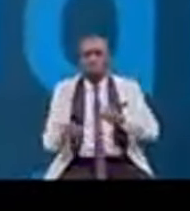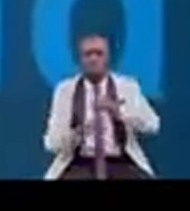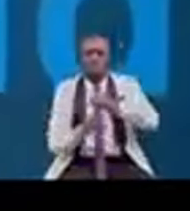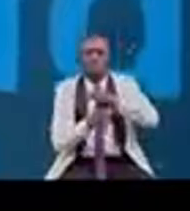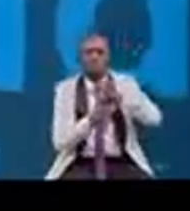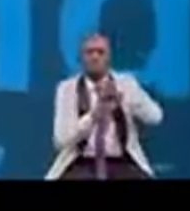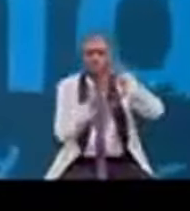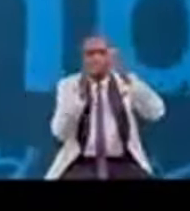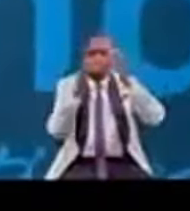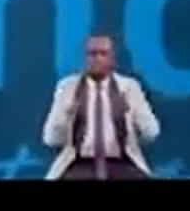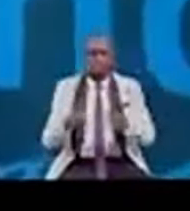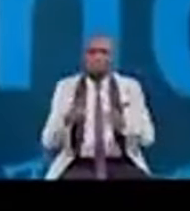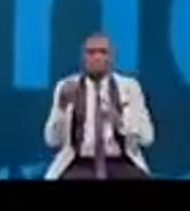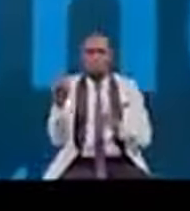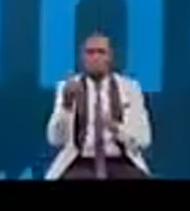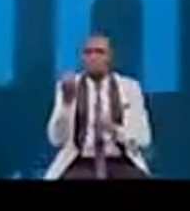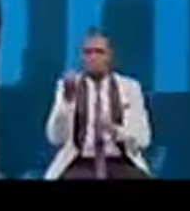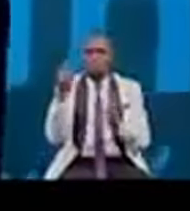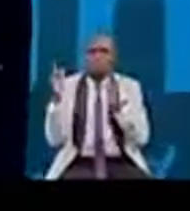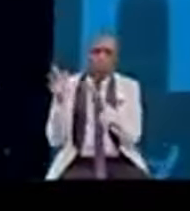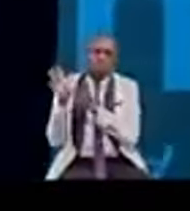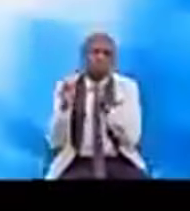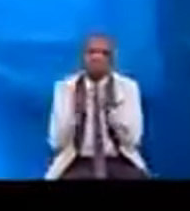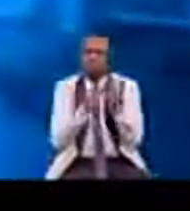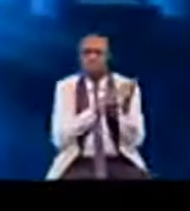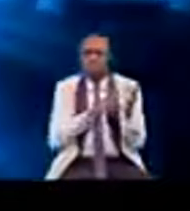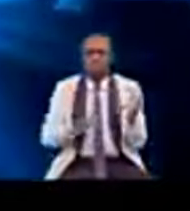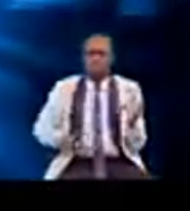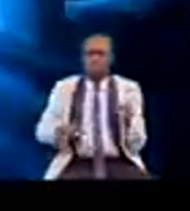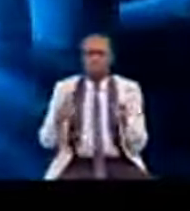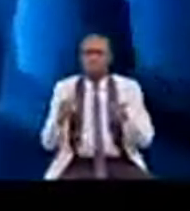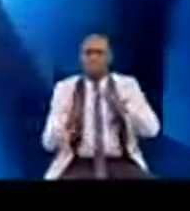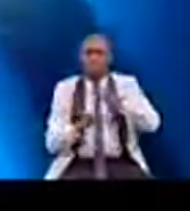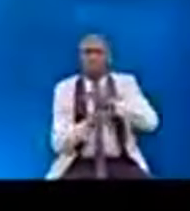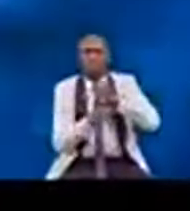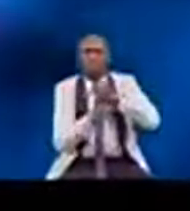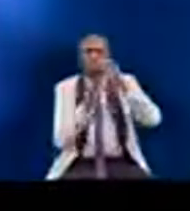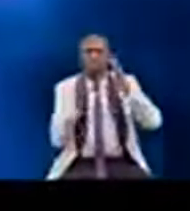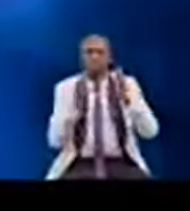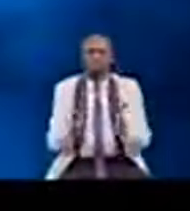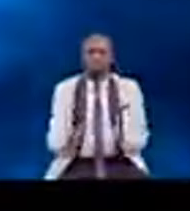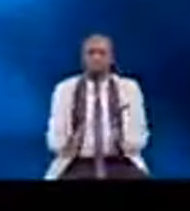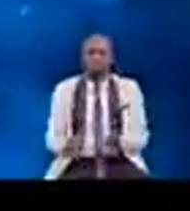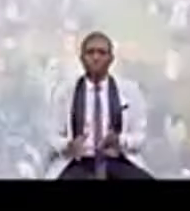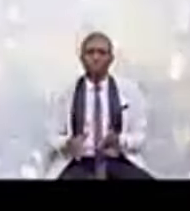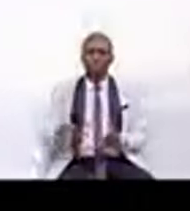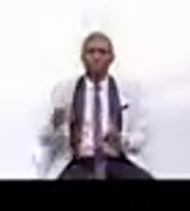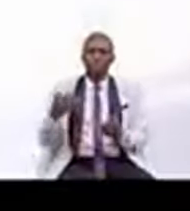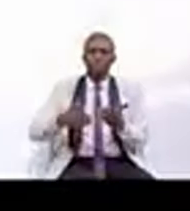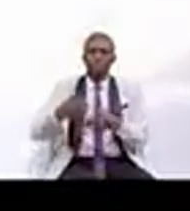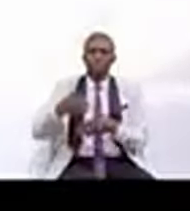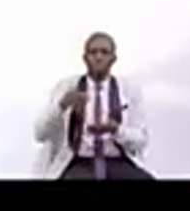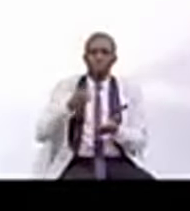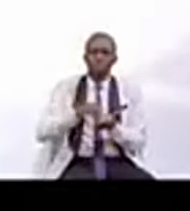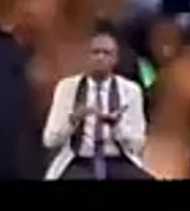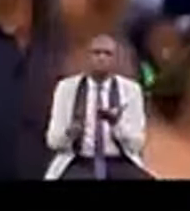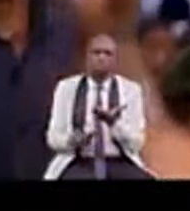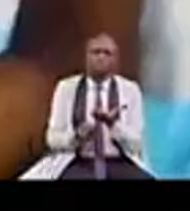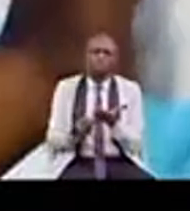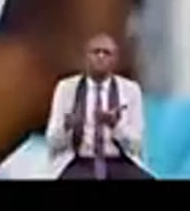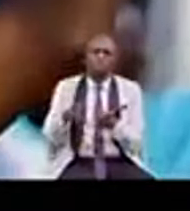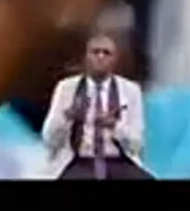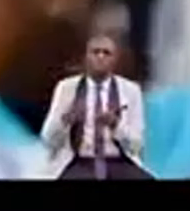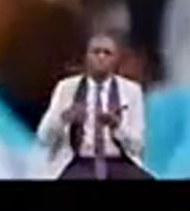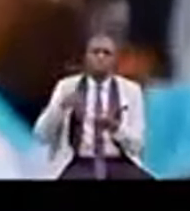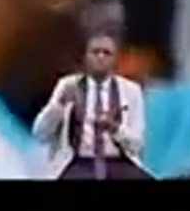who sent his only begotten Son into the world reveals the Son unto you,